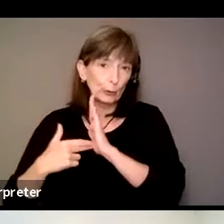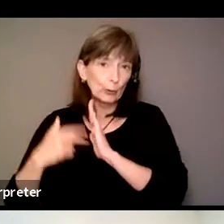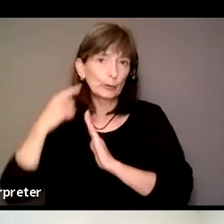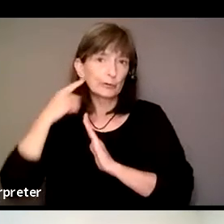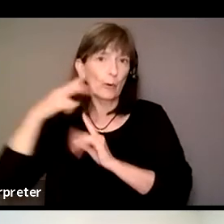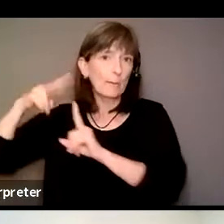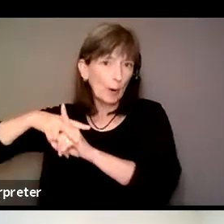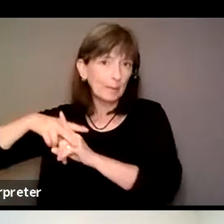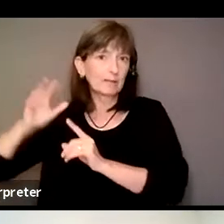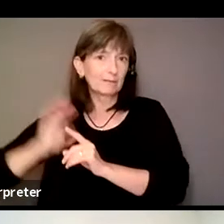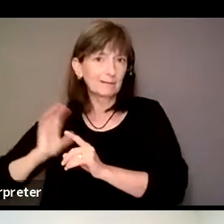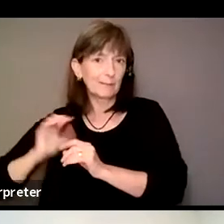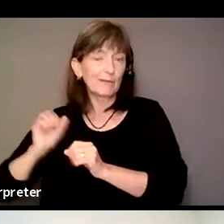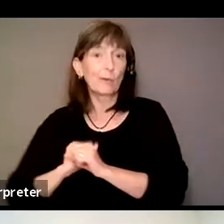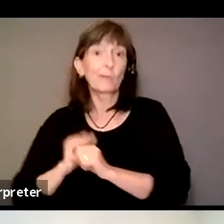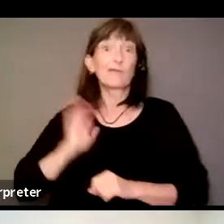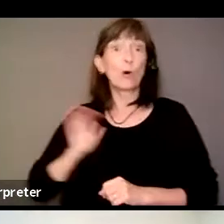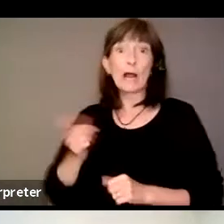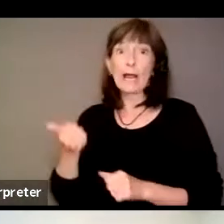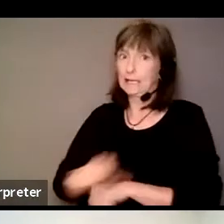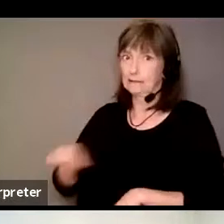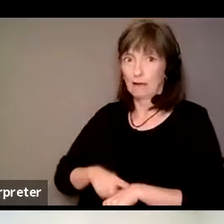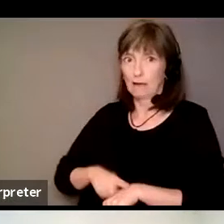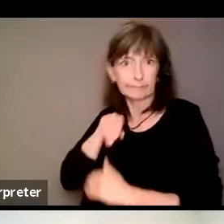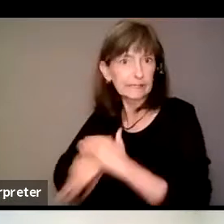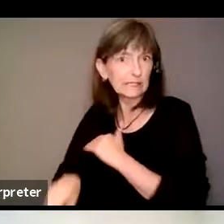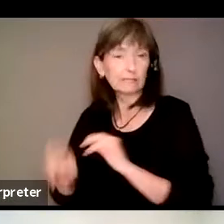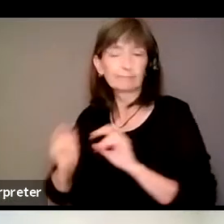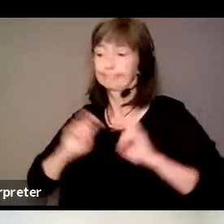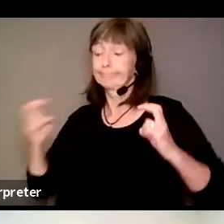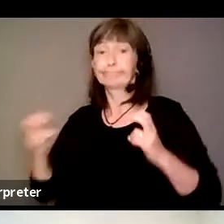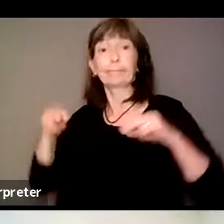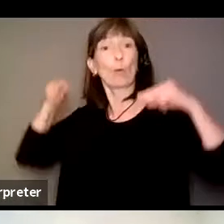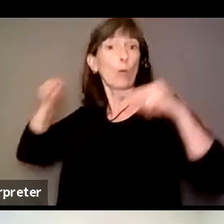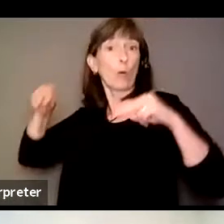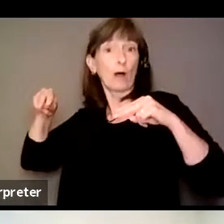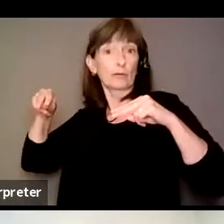appointment, whereas before you could just, you know, come in, and if there was room in the gallery,